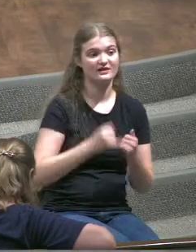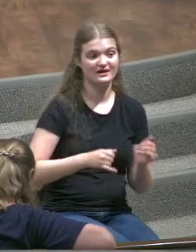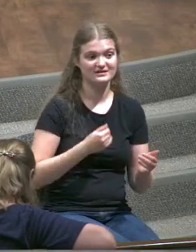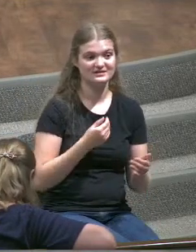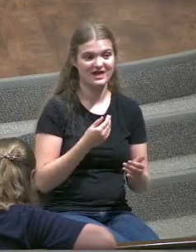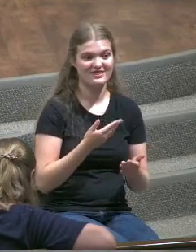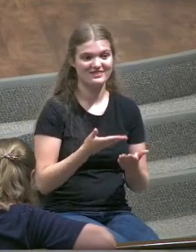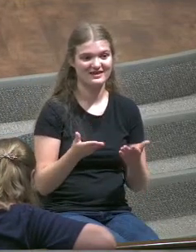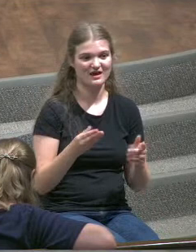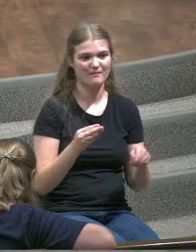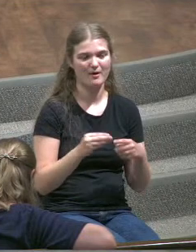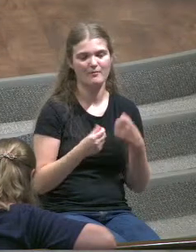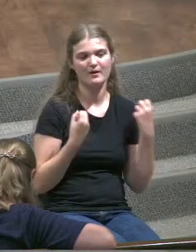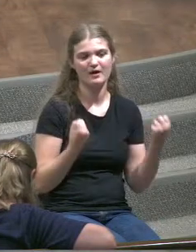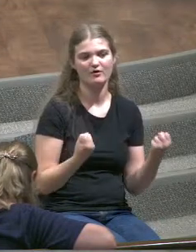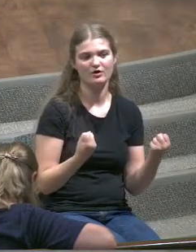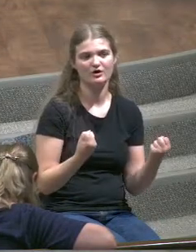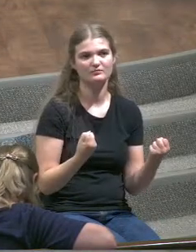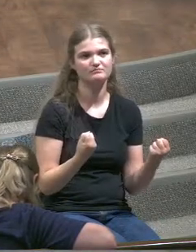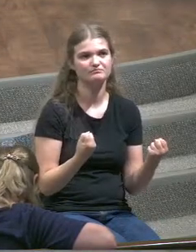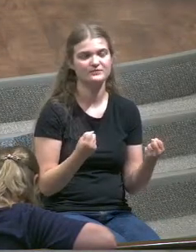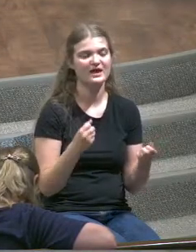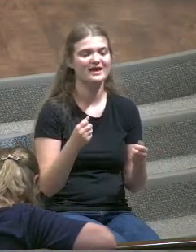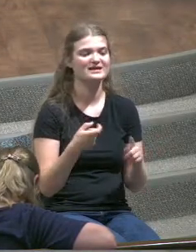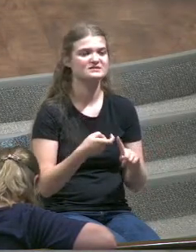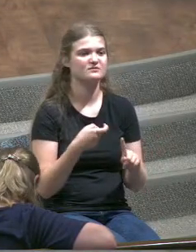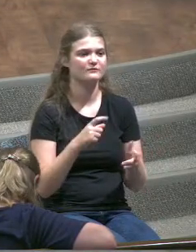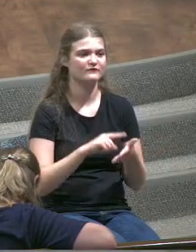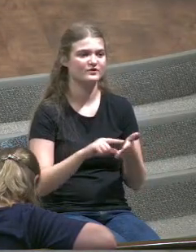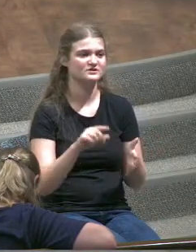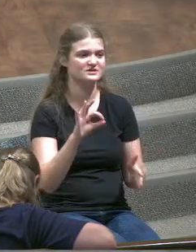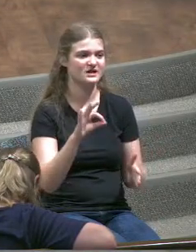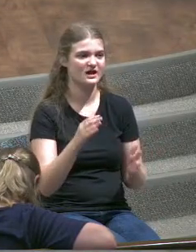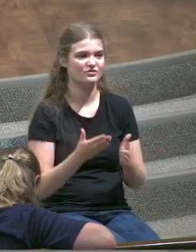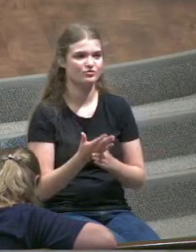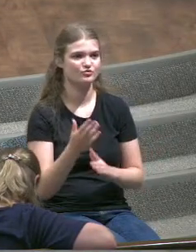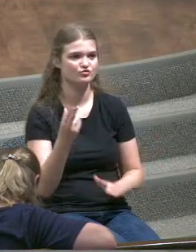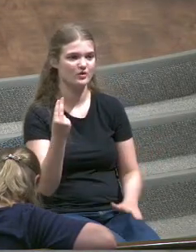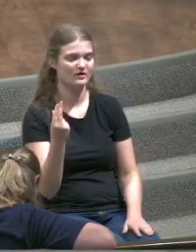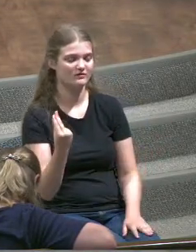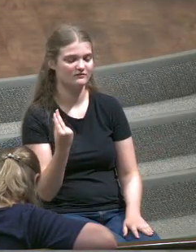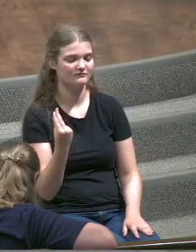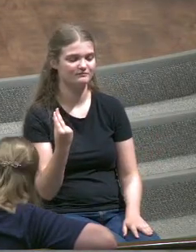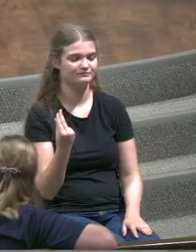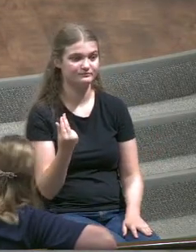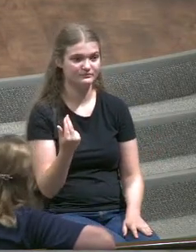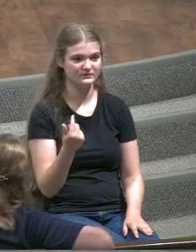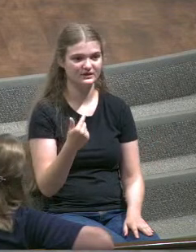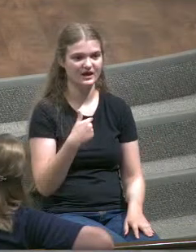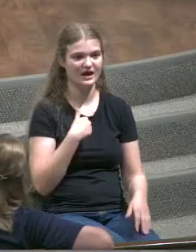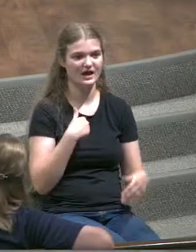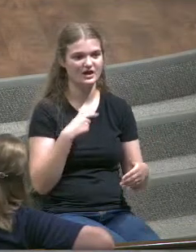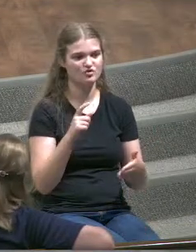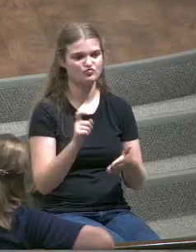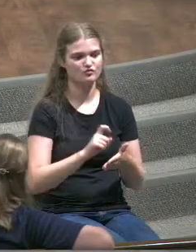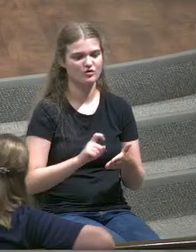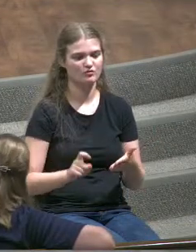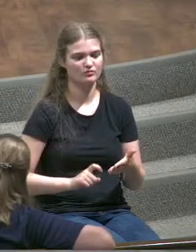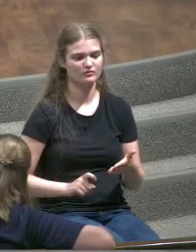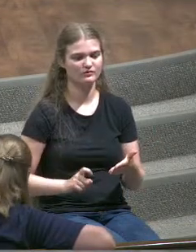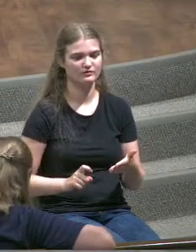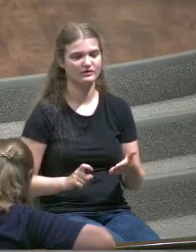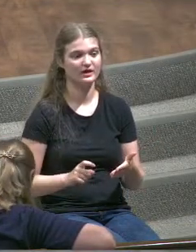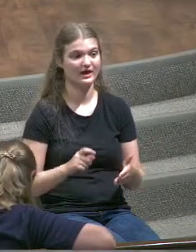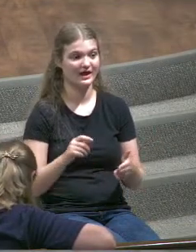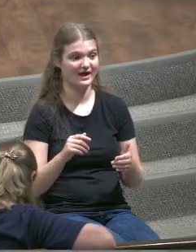power, and this comes from verses 9 through 12. And I have this phrase written for 9 through 12 in my